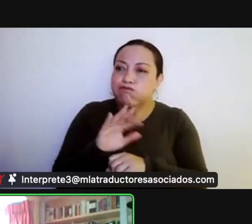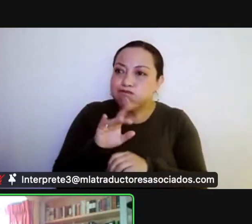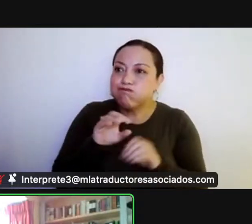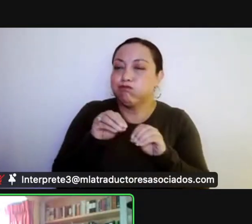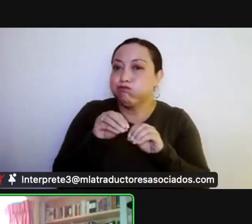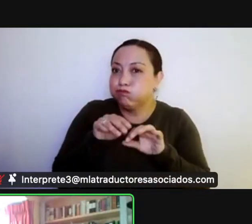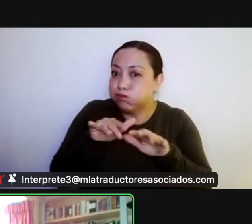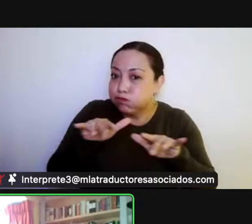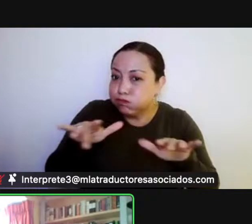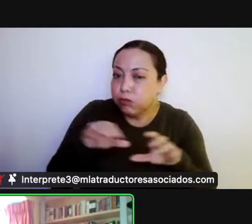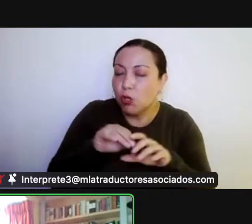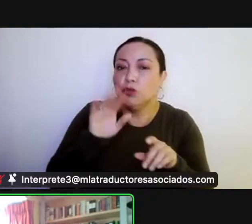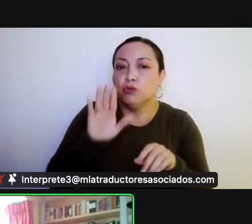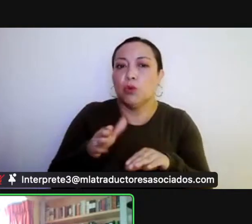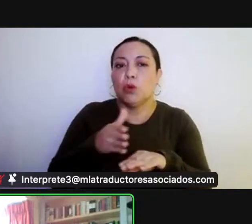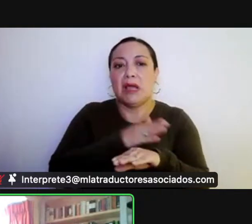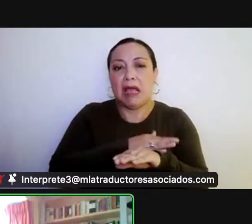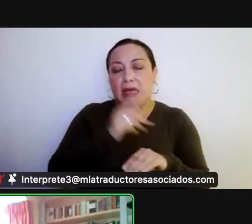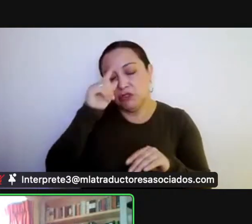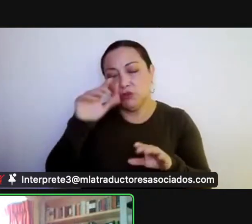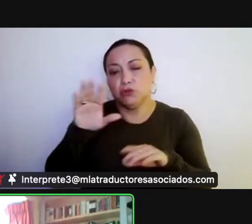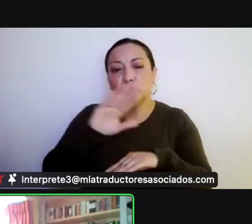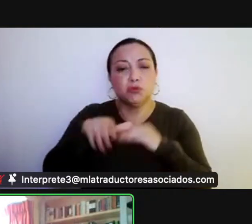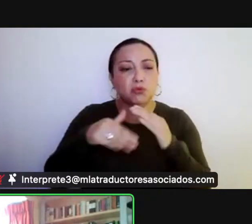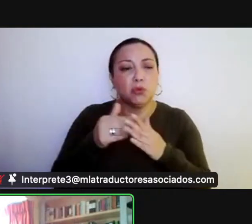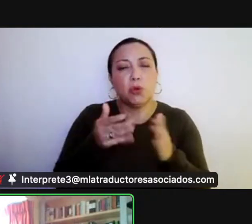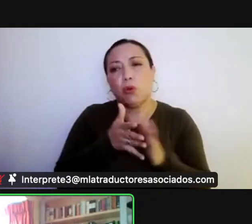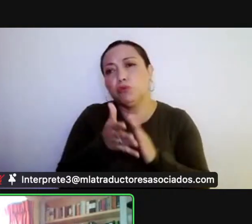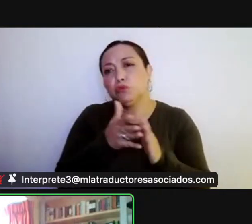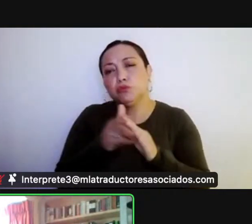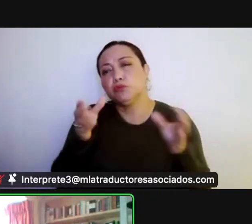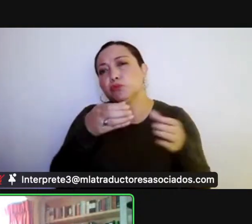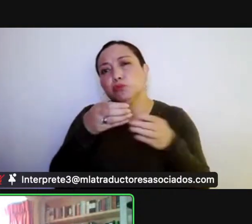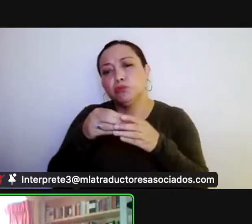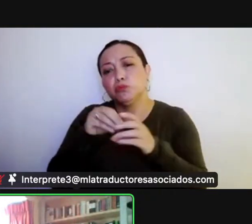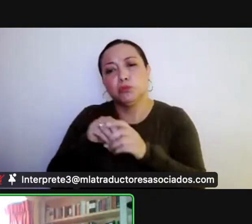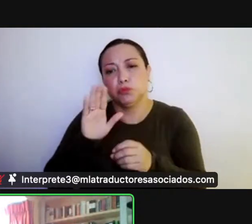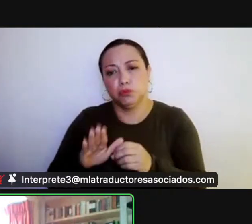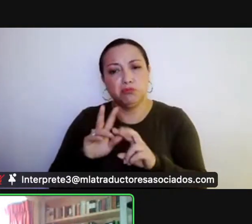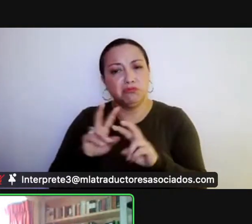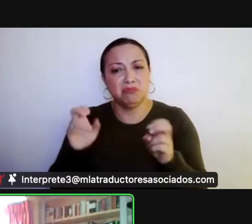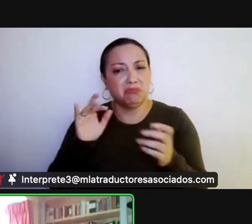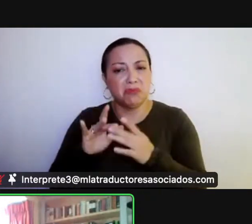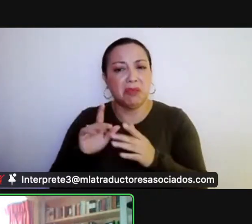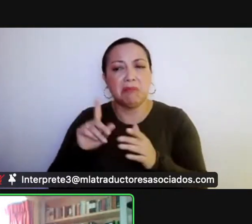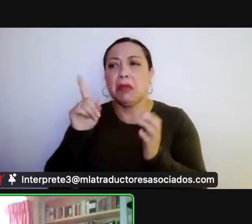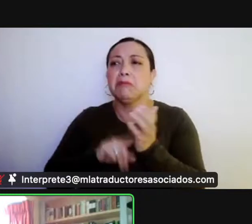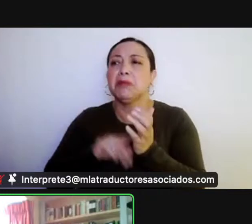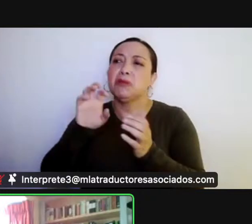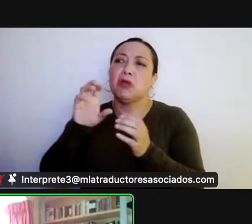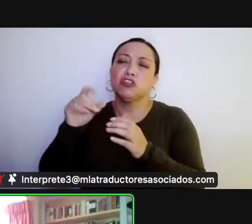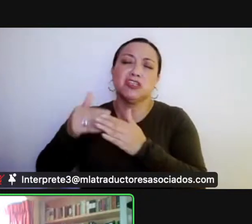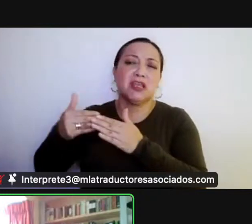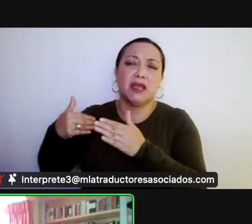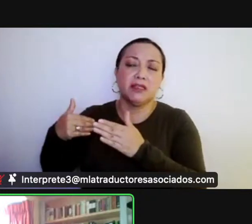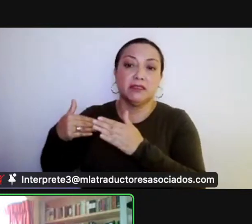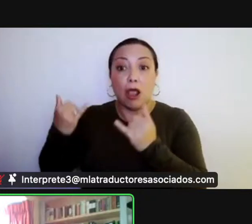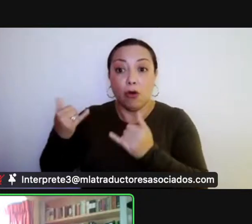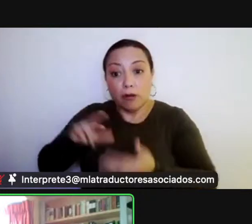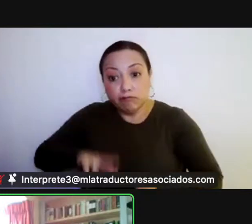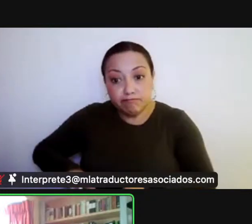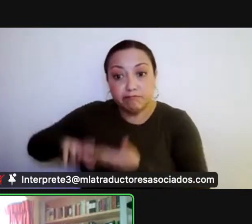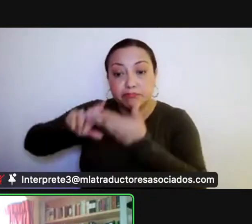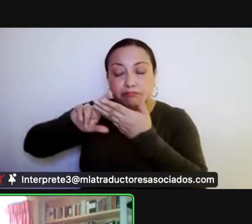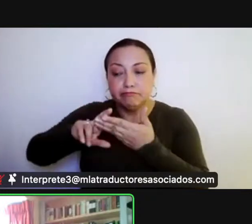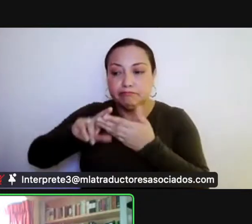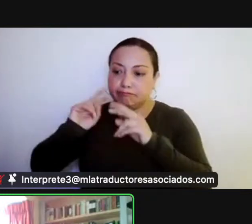recontextualize the pandemics that we had kept aside in the